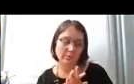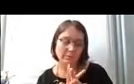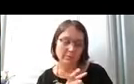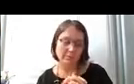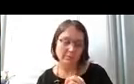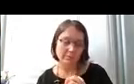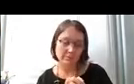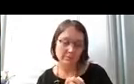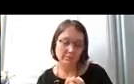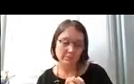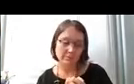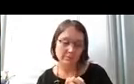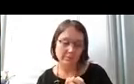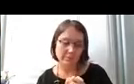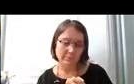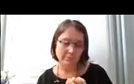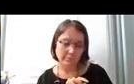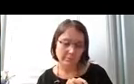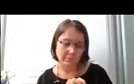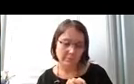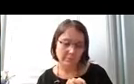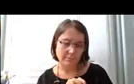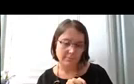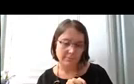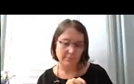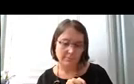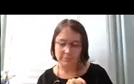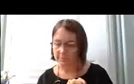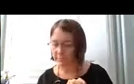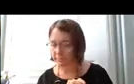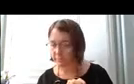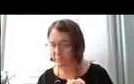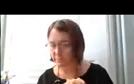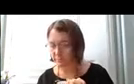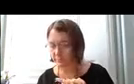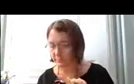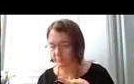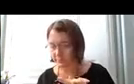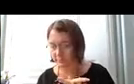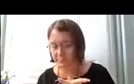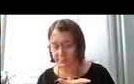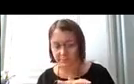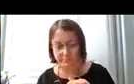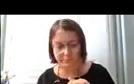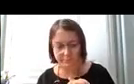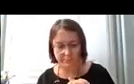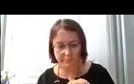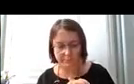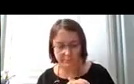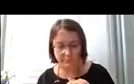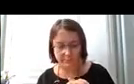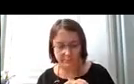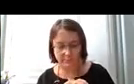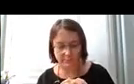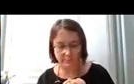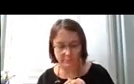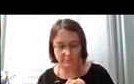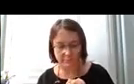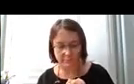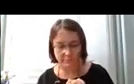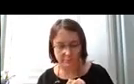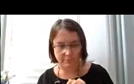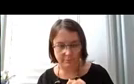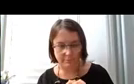markets? Well, firstly, we can find out about general employment trends, unemployment rates, skills gaps, future